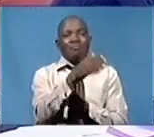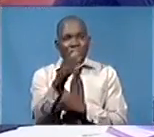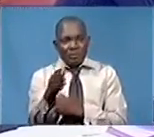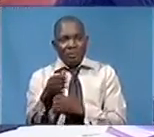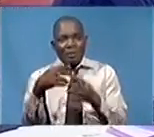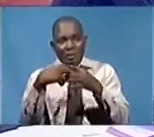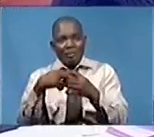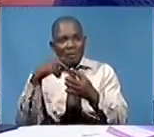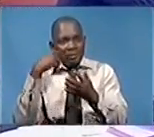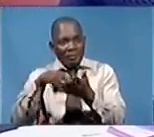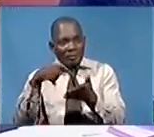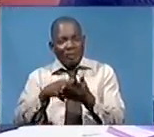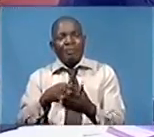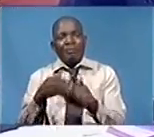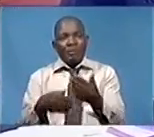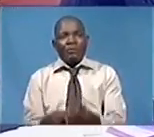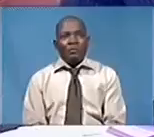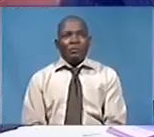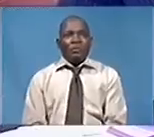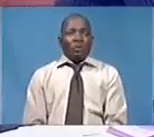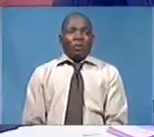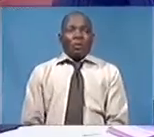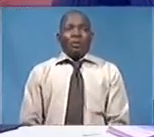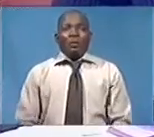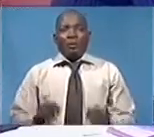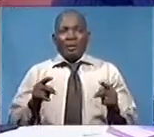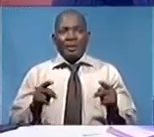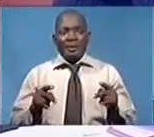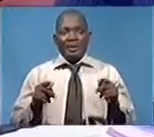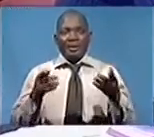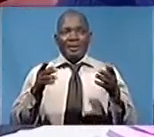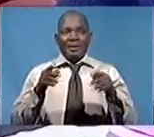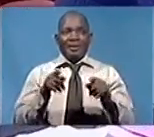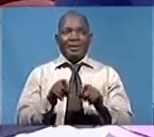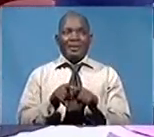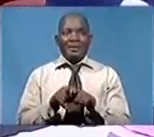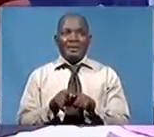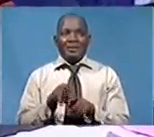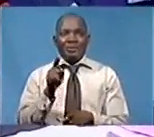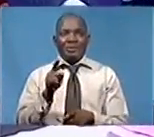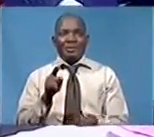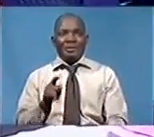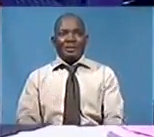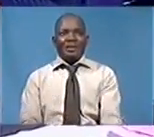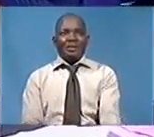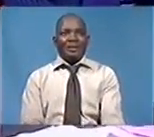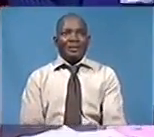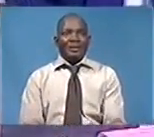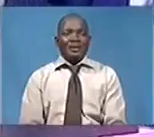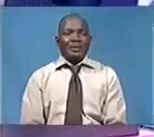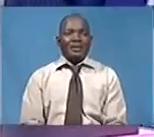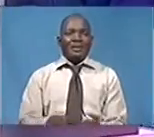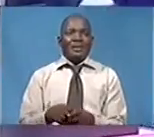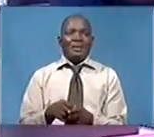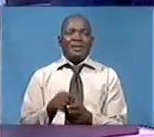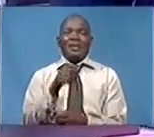process. Now, my lord, as doctor, this thing is a bit far from me, so it's gonna be